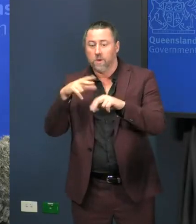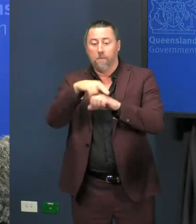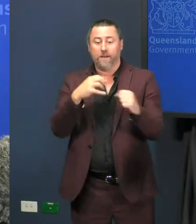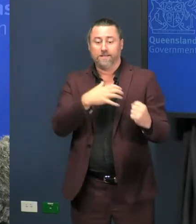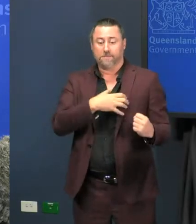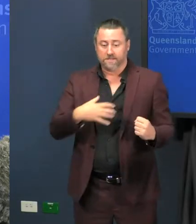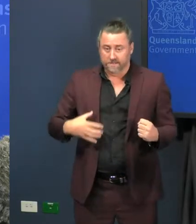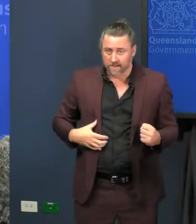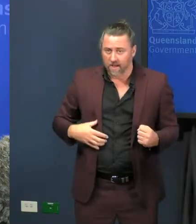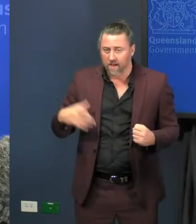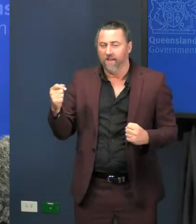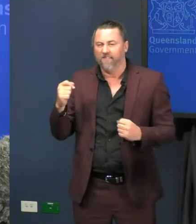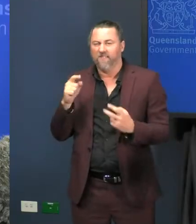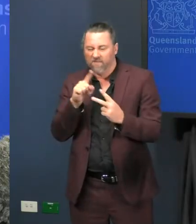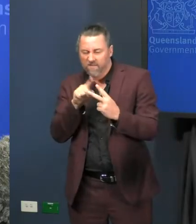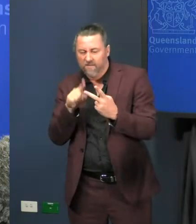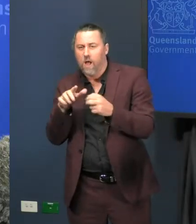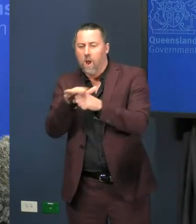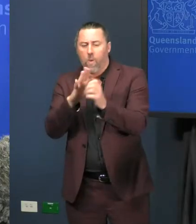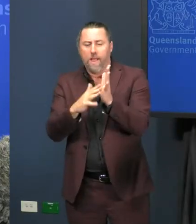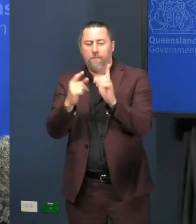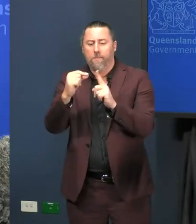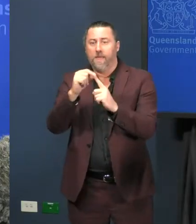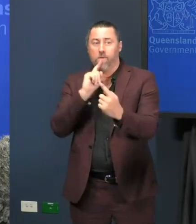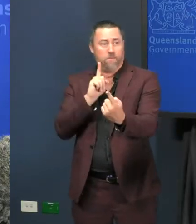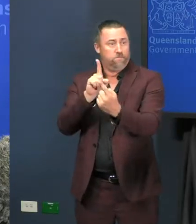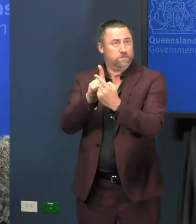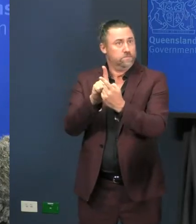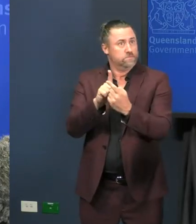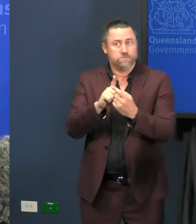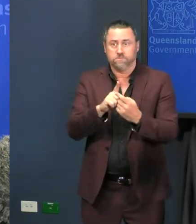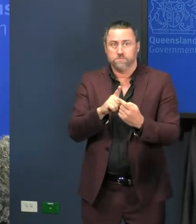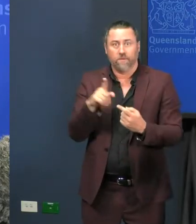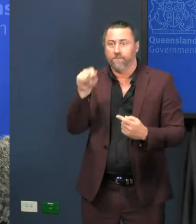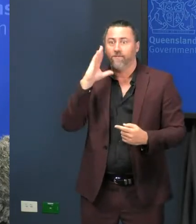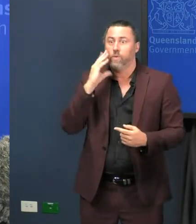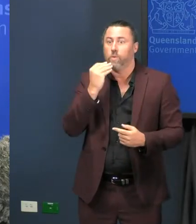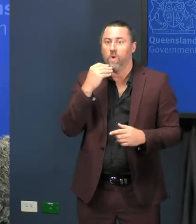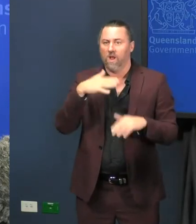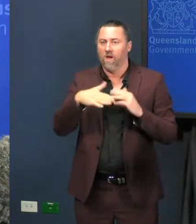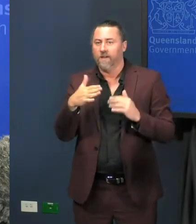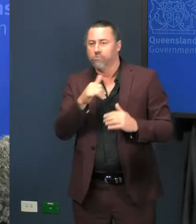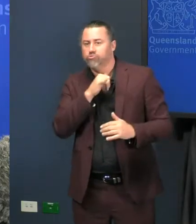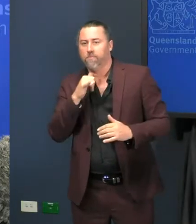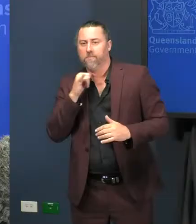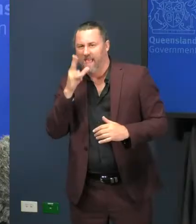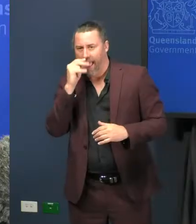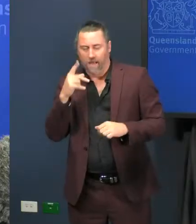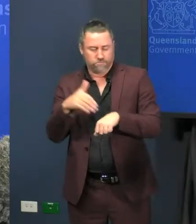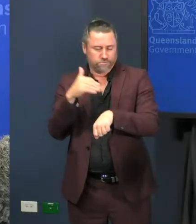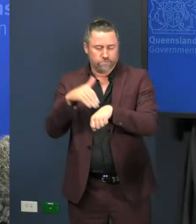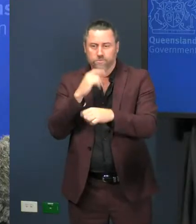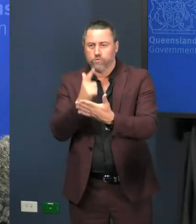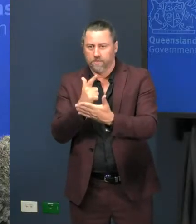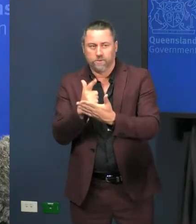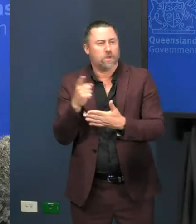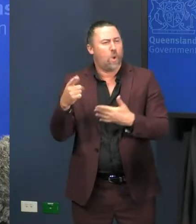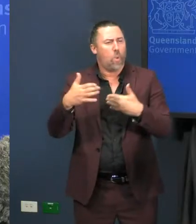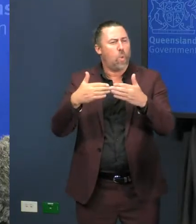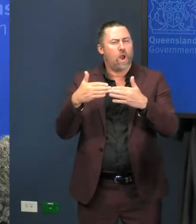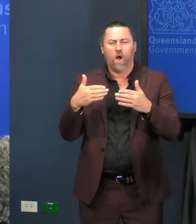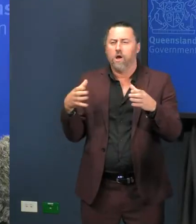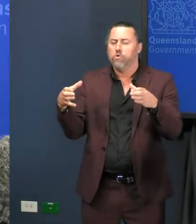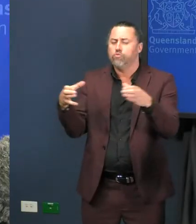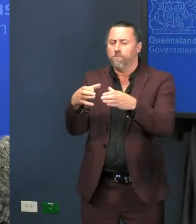Youth Justice Minister, as well as the local MPs, will be meeting the group this afternoon, and I will be returning to meet the organisers as well.